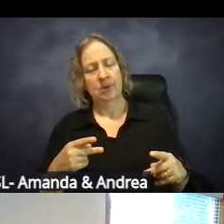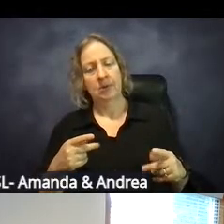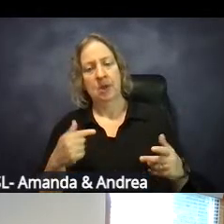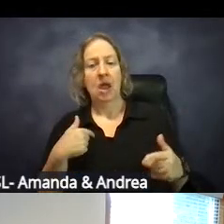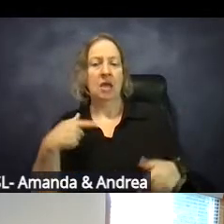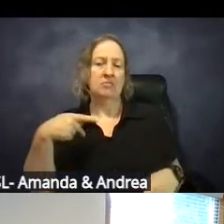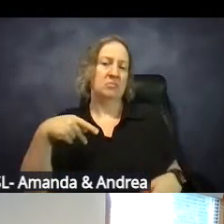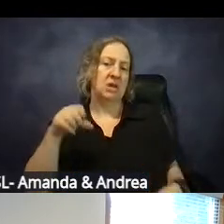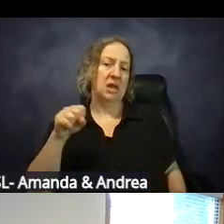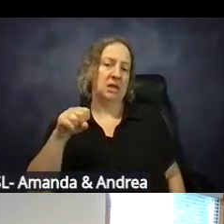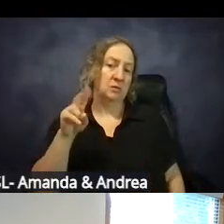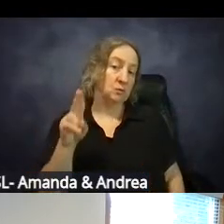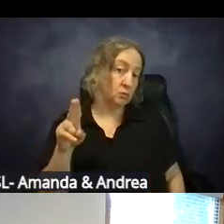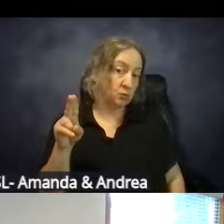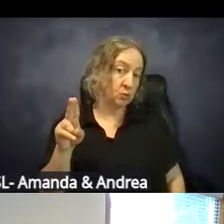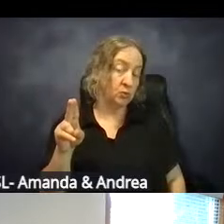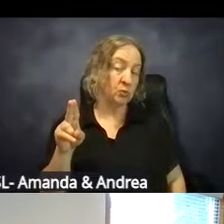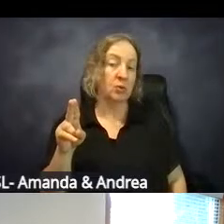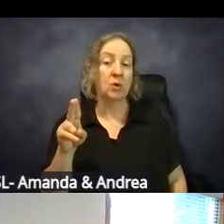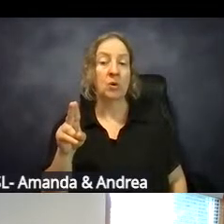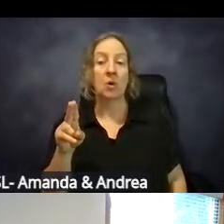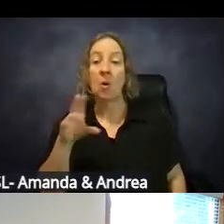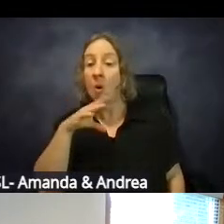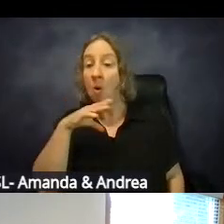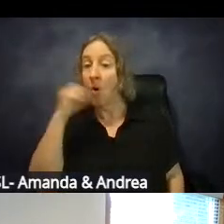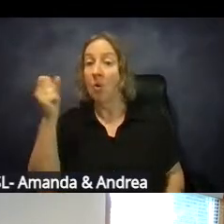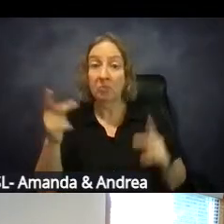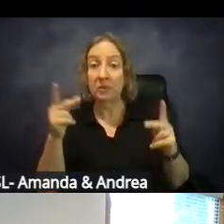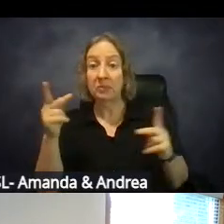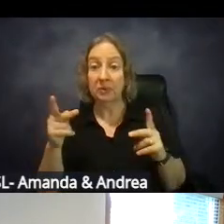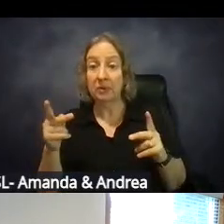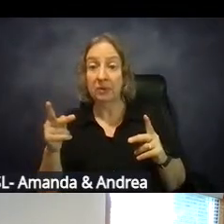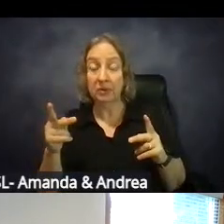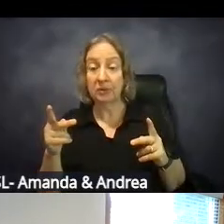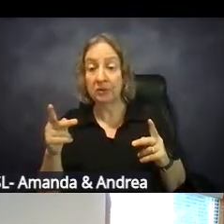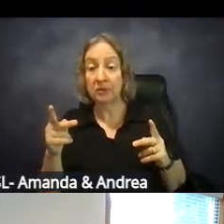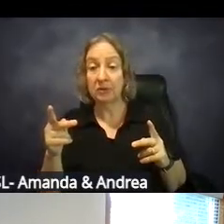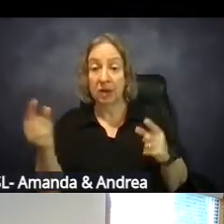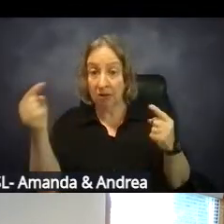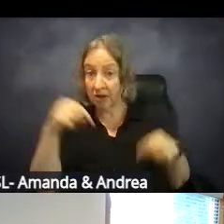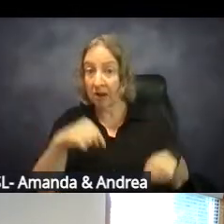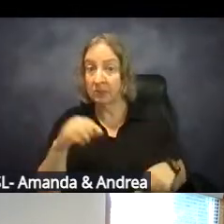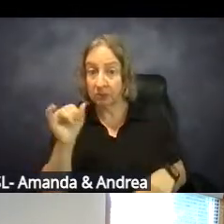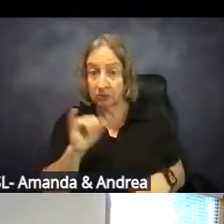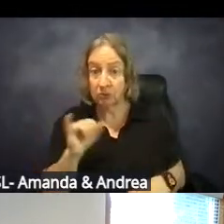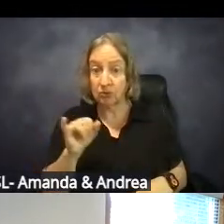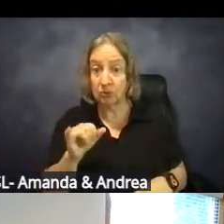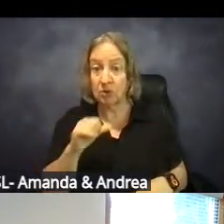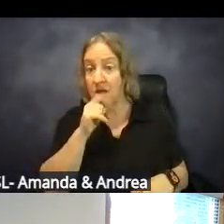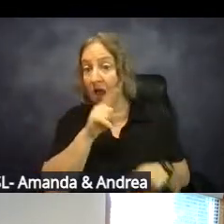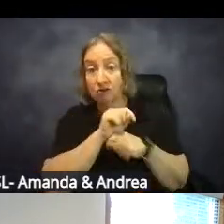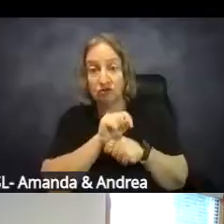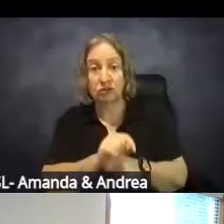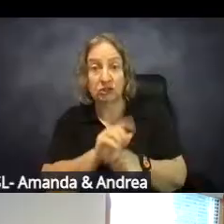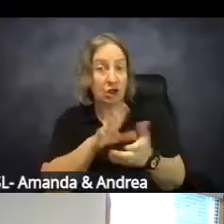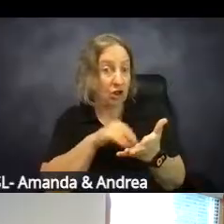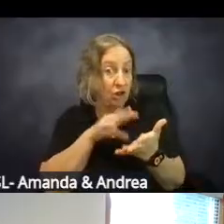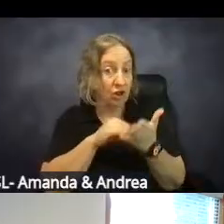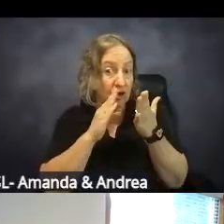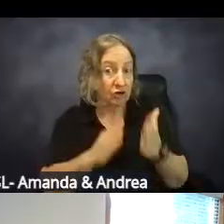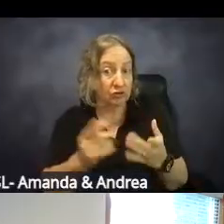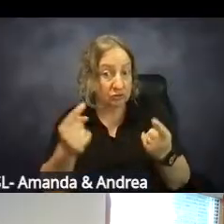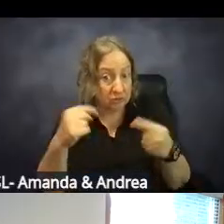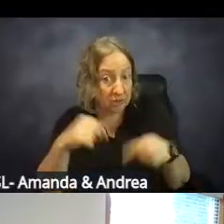Portland State where older folks are coming and non-traditional learners are coming.